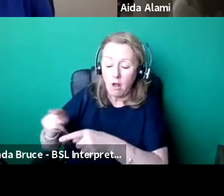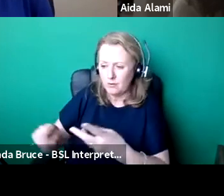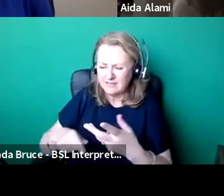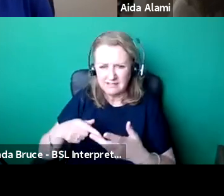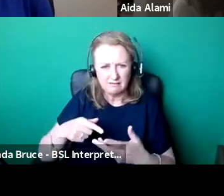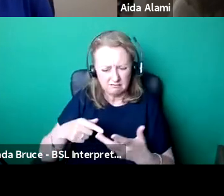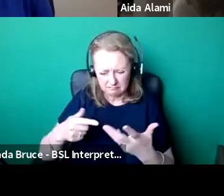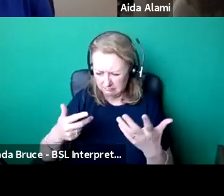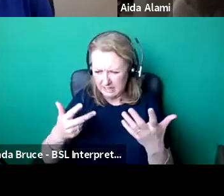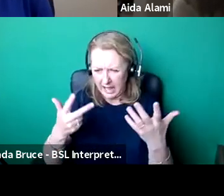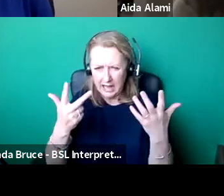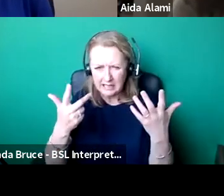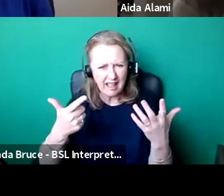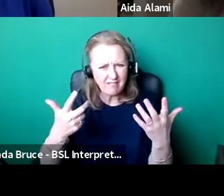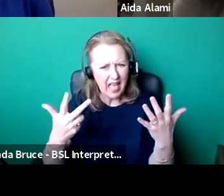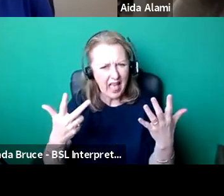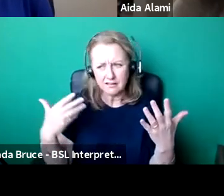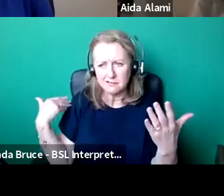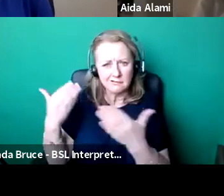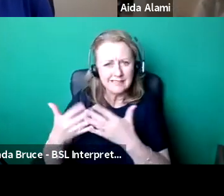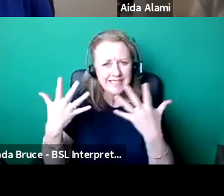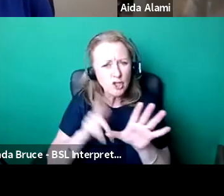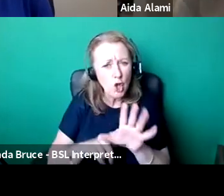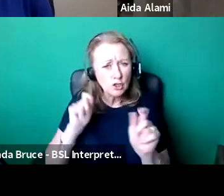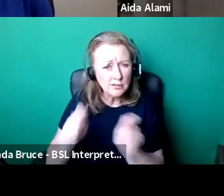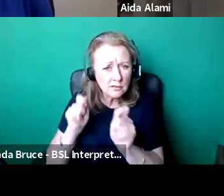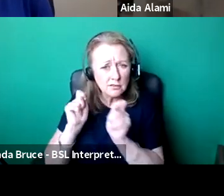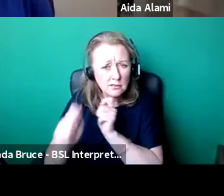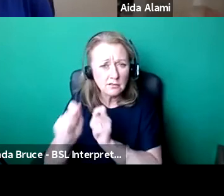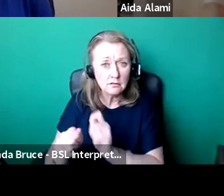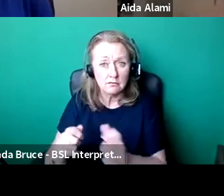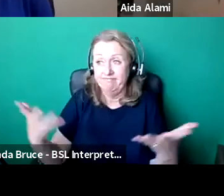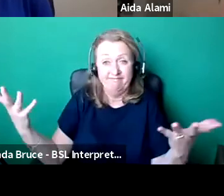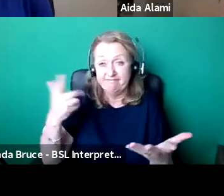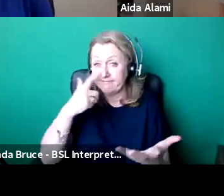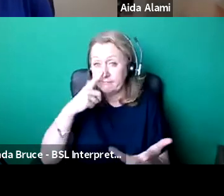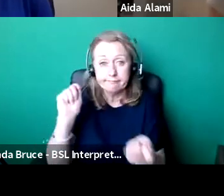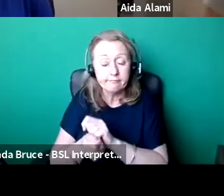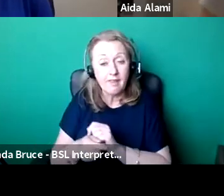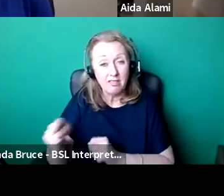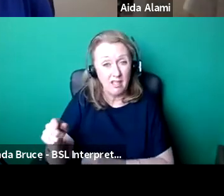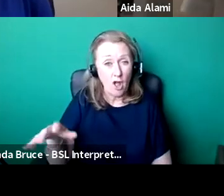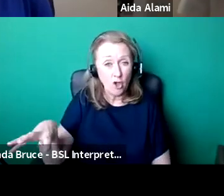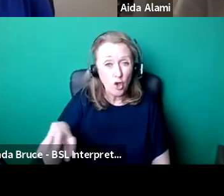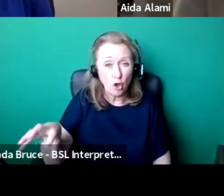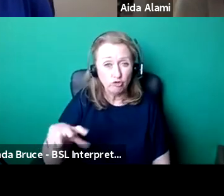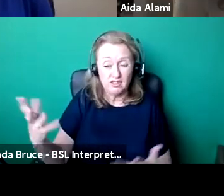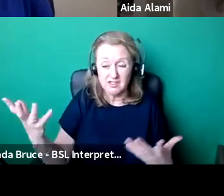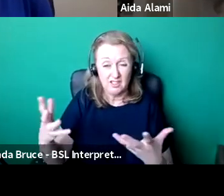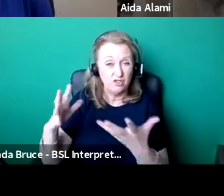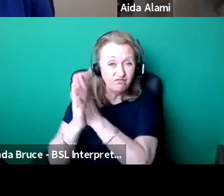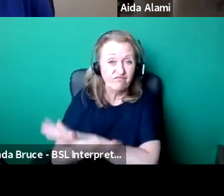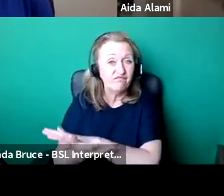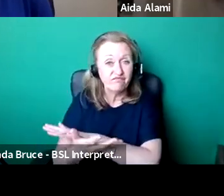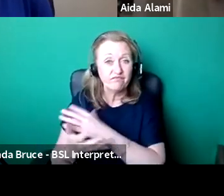eighth? This last ten years. And they cannot do anything. I mean, the country is in complete pieces.